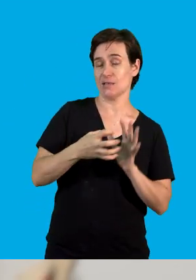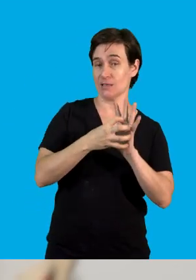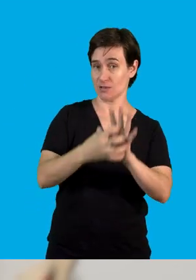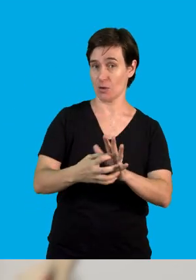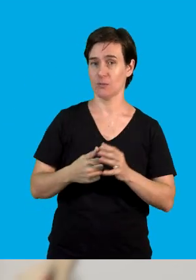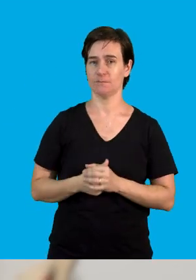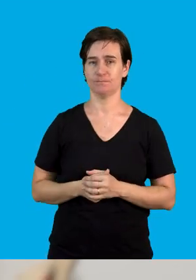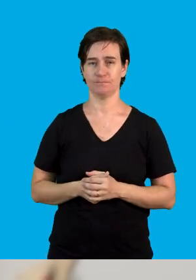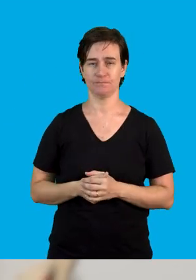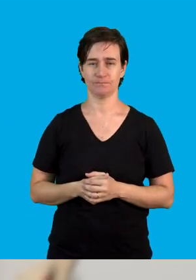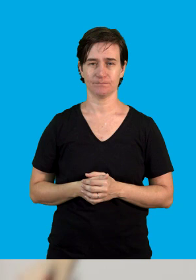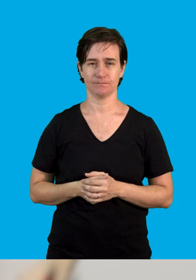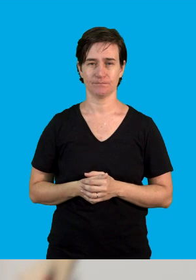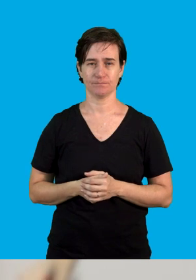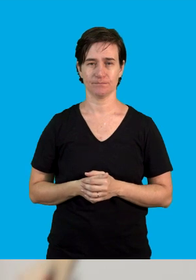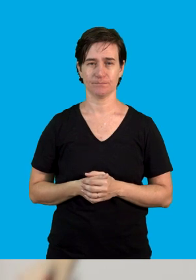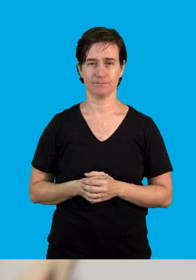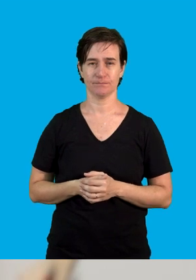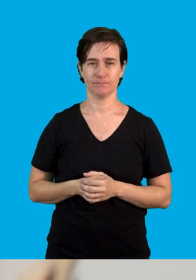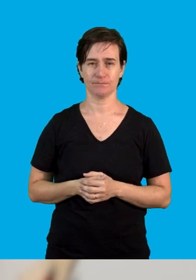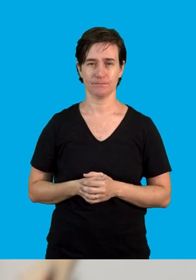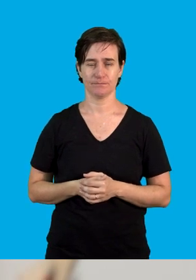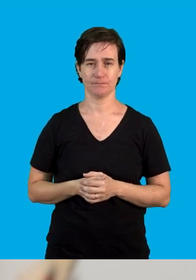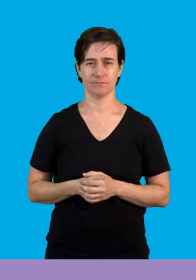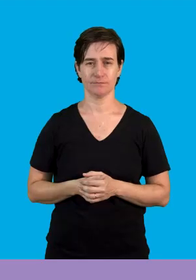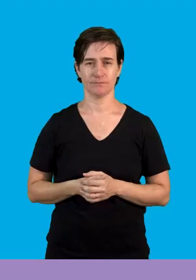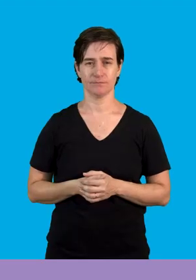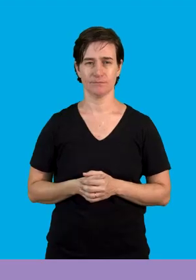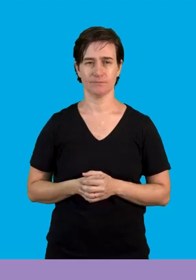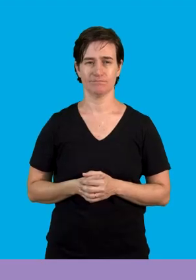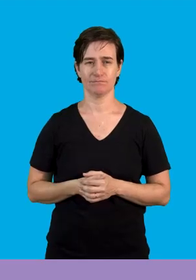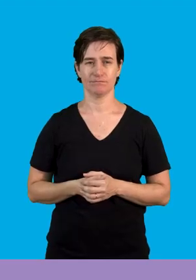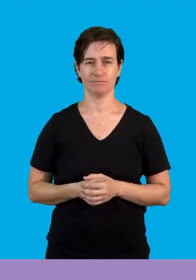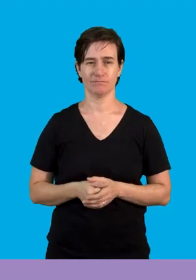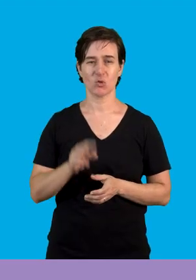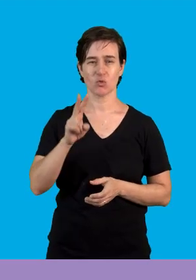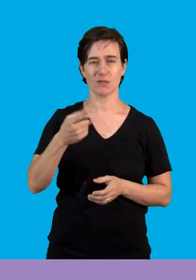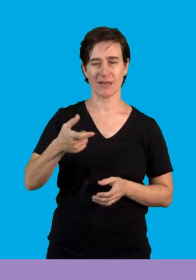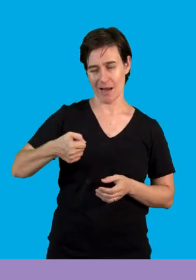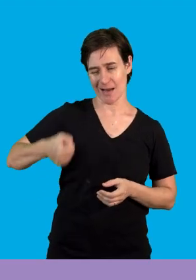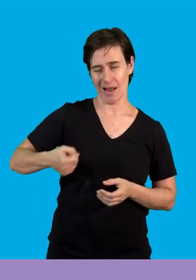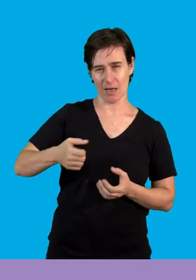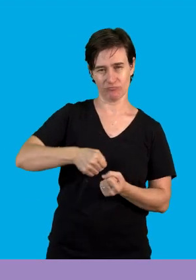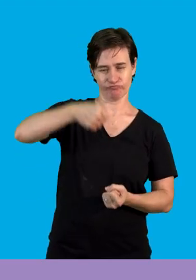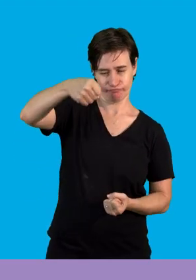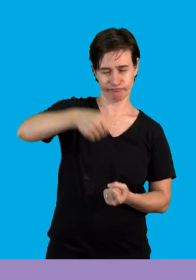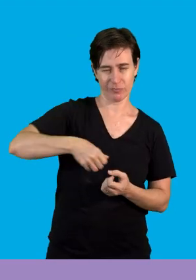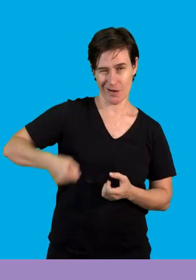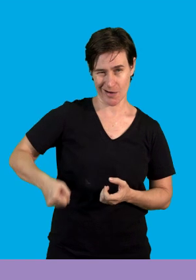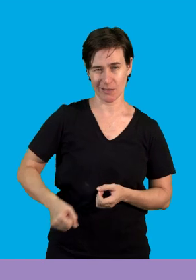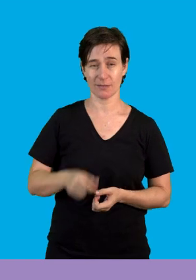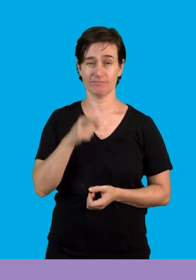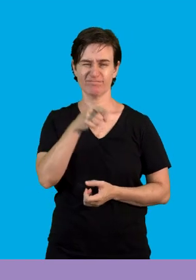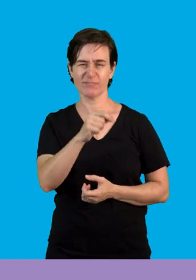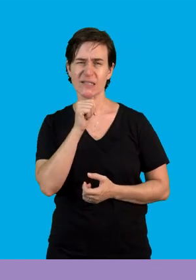example there. And in this case, we have been given there a briefcase or a box. So the instruction